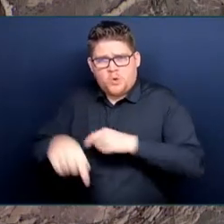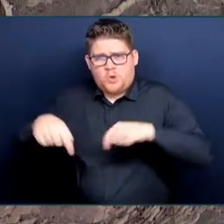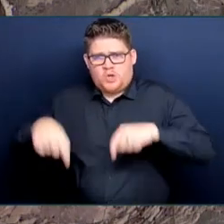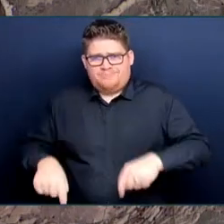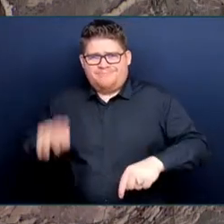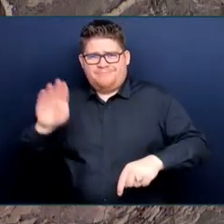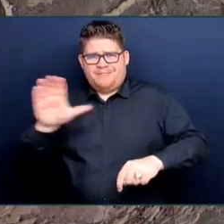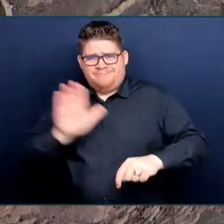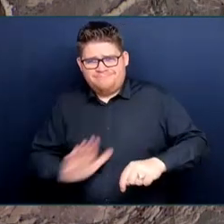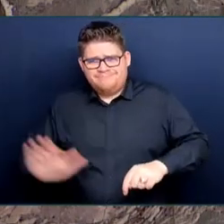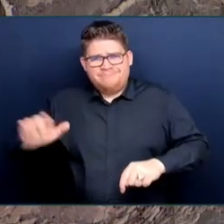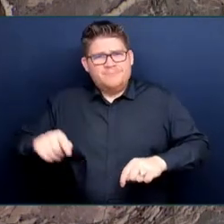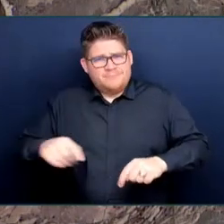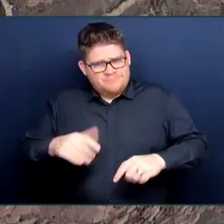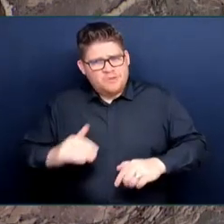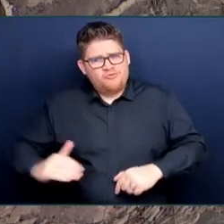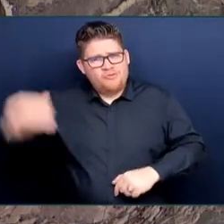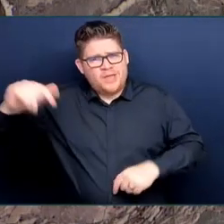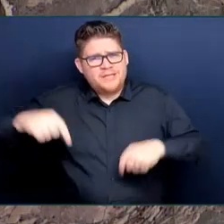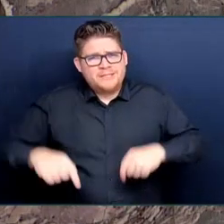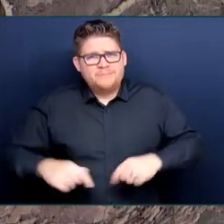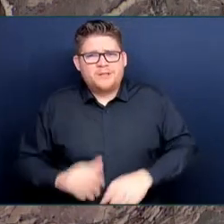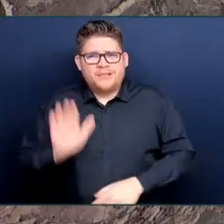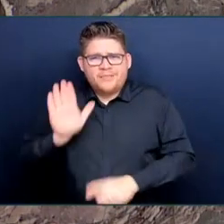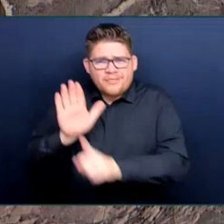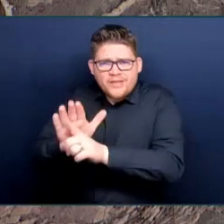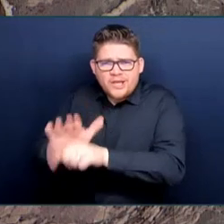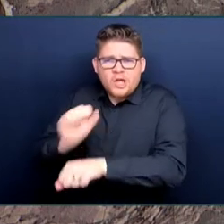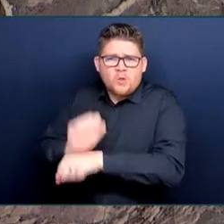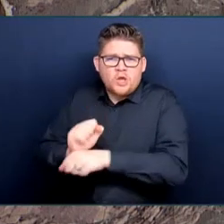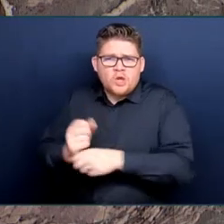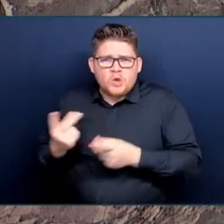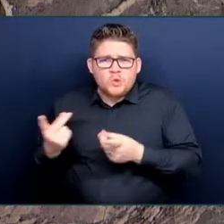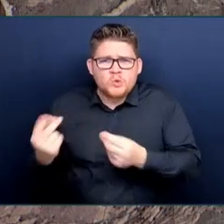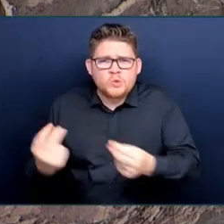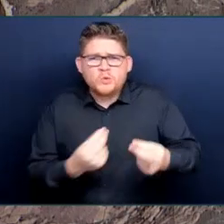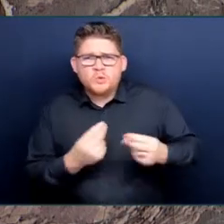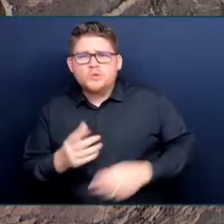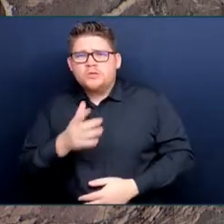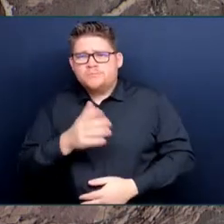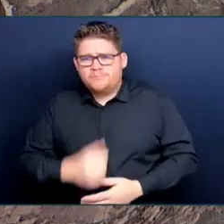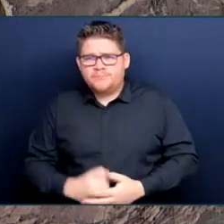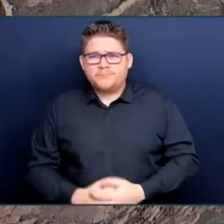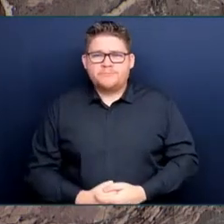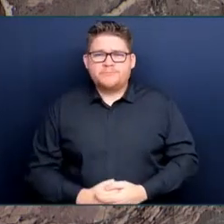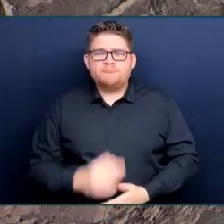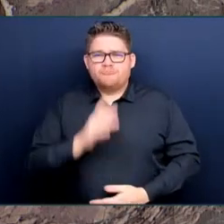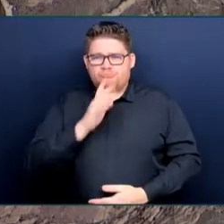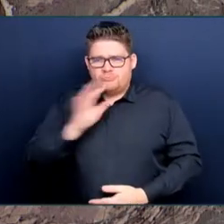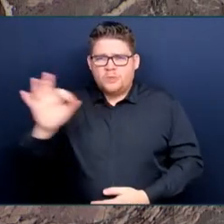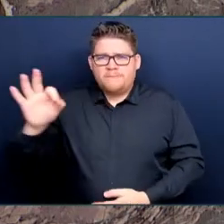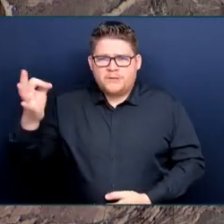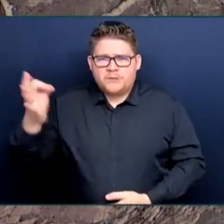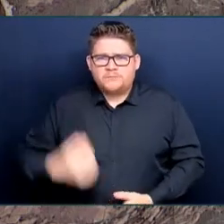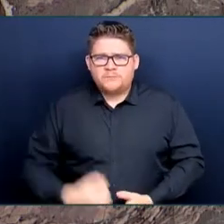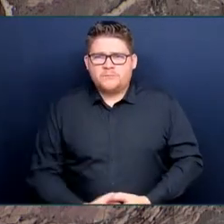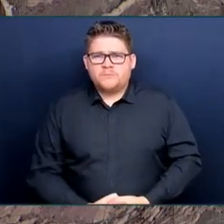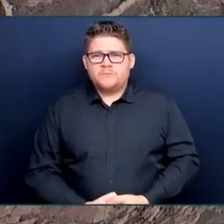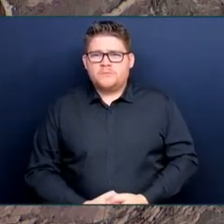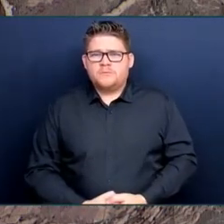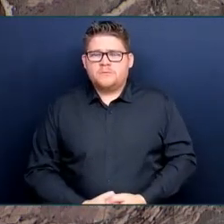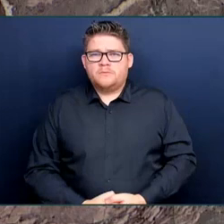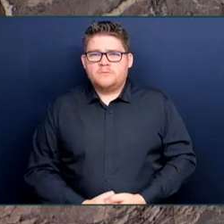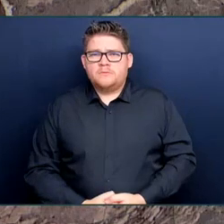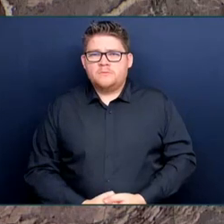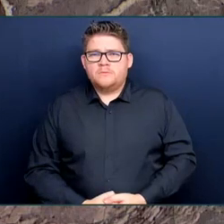in French every day. From Victoria to Campbell River, from Powell River to Prince-Rupert, from Fort St. Jean to Farny, from Colonna to